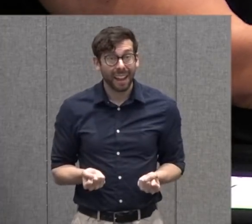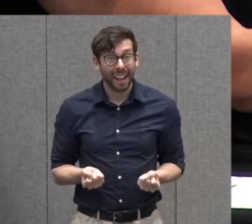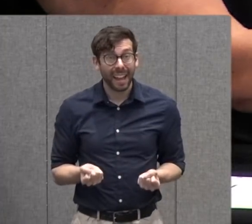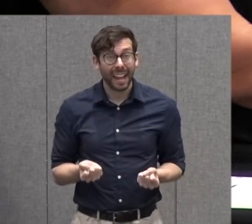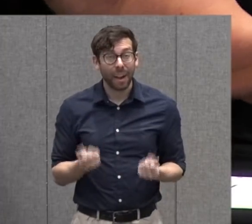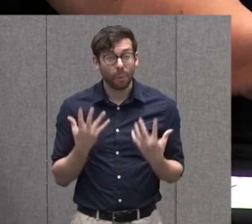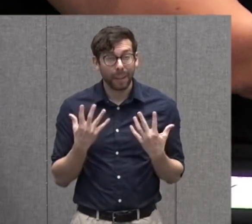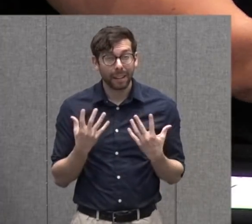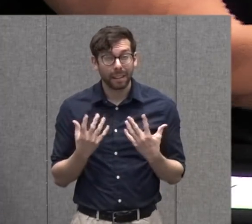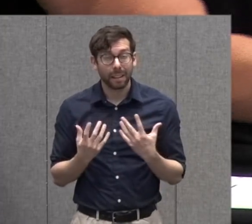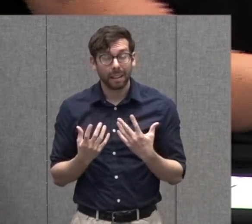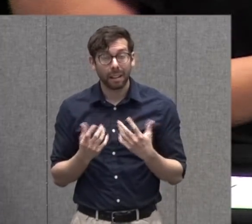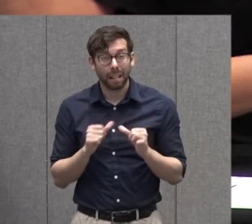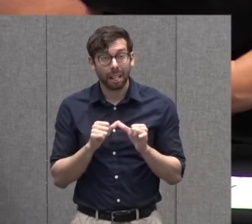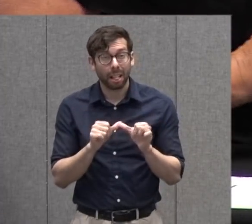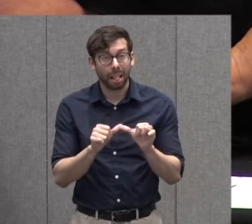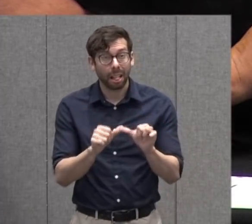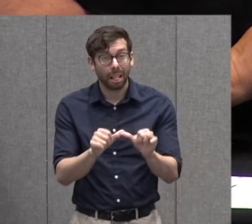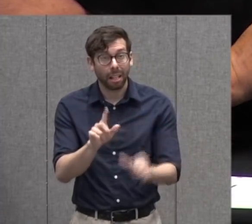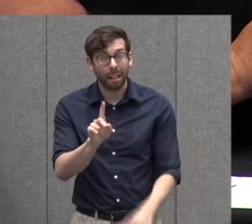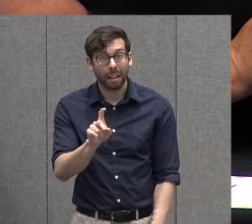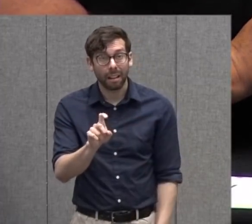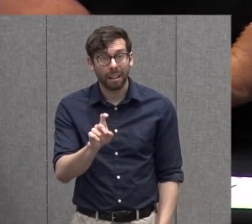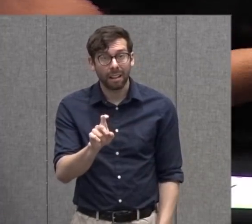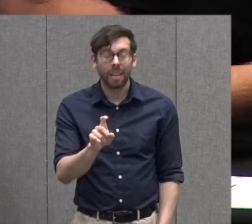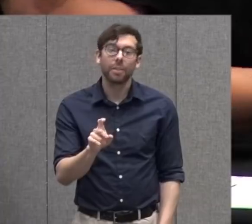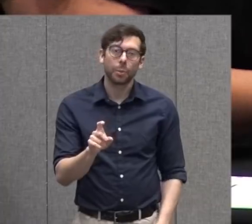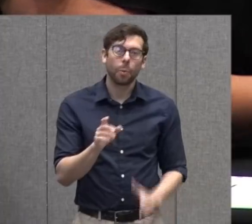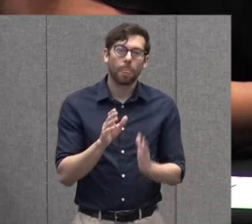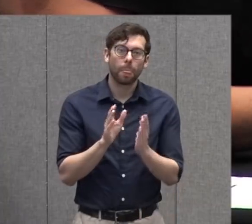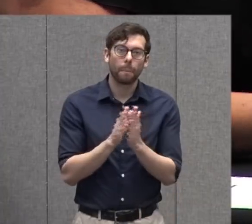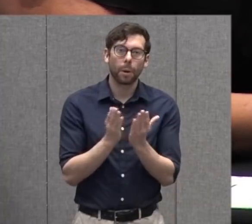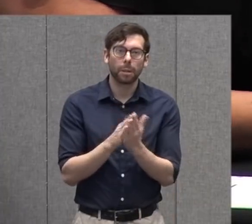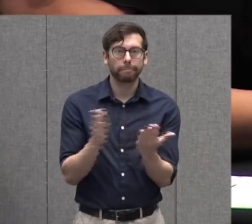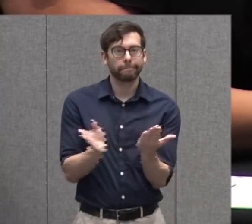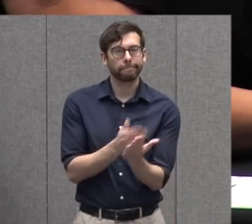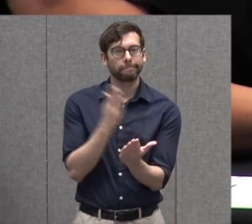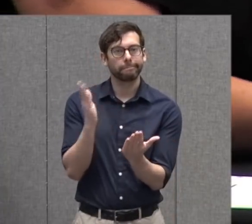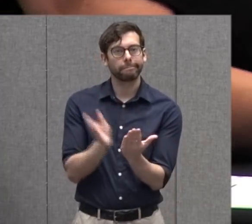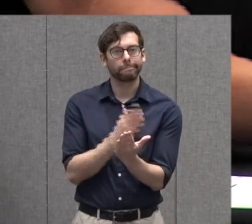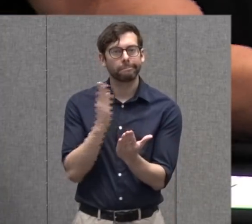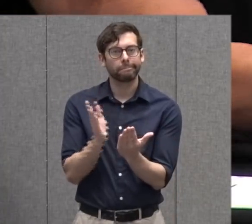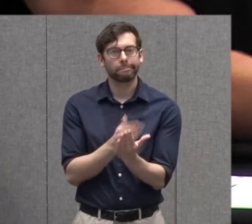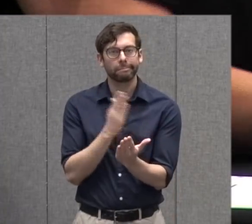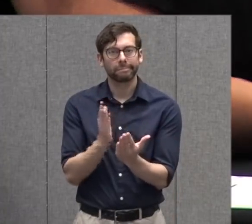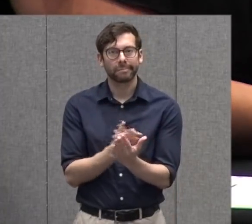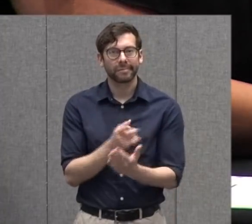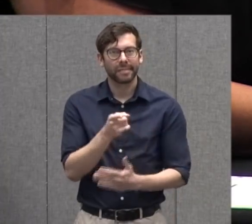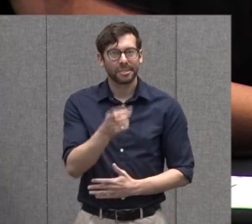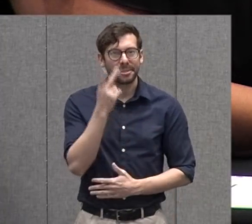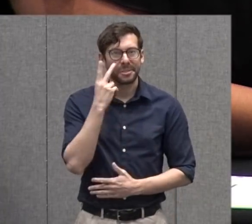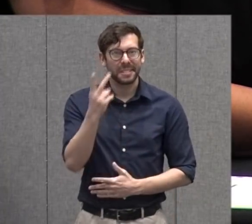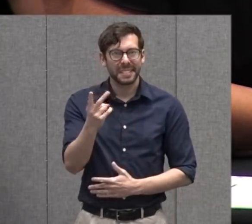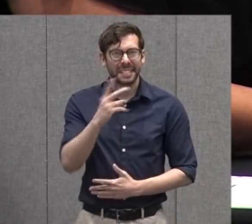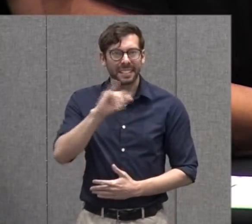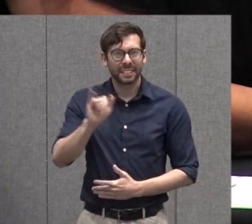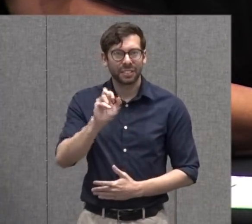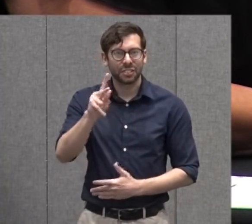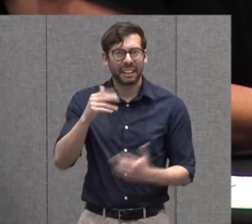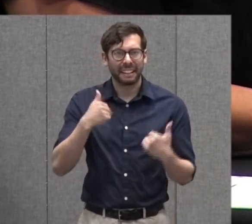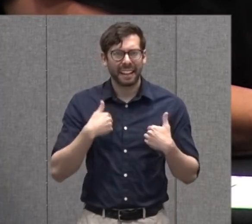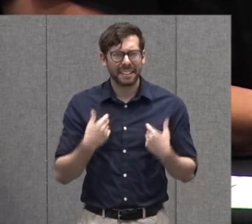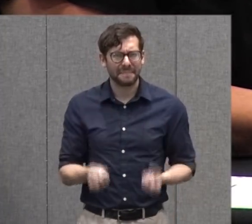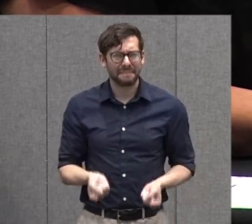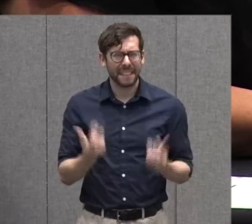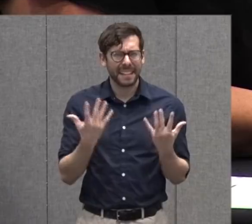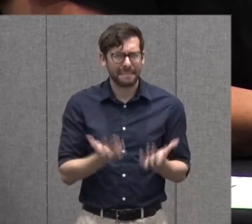on? Well, as this book continues, you can see that now he has bags and bags of seeds that he